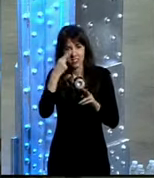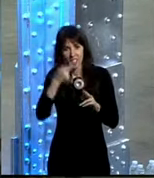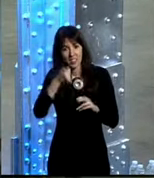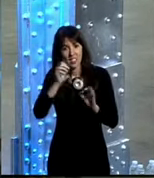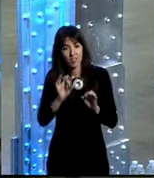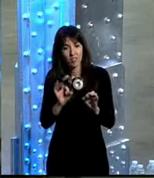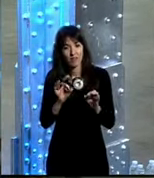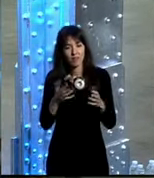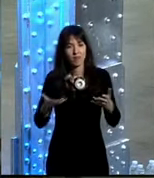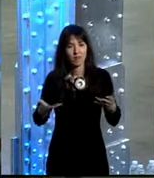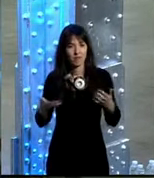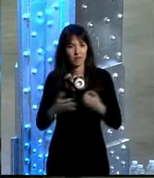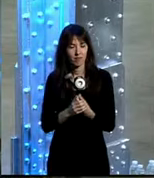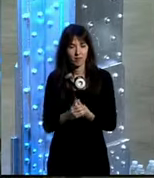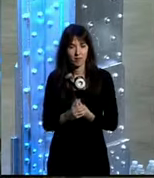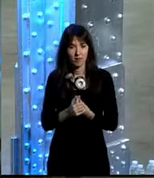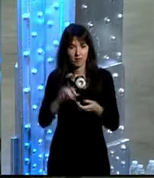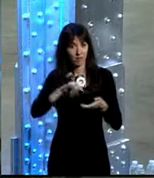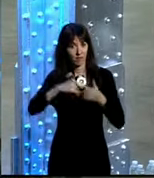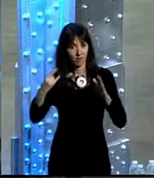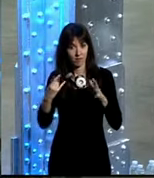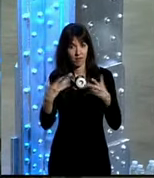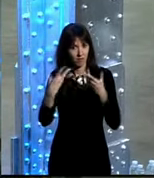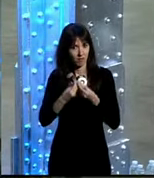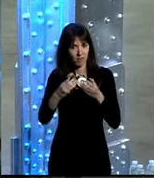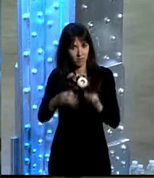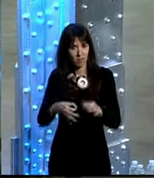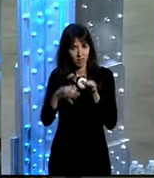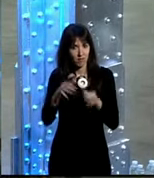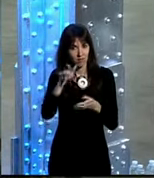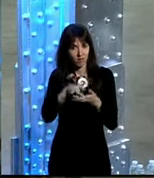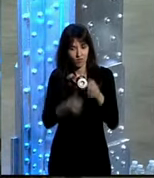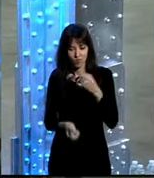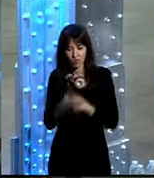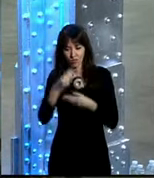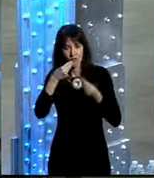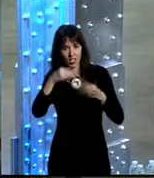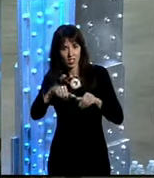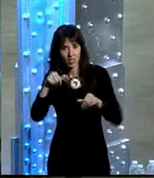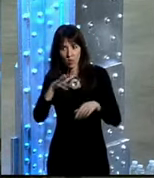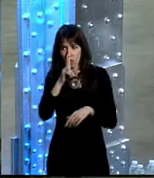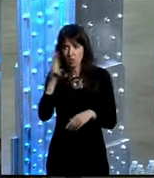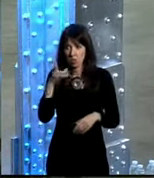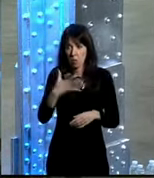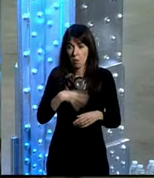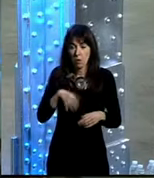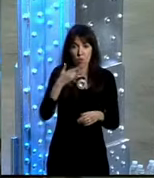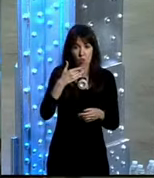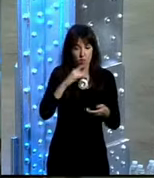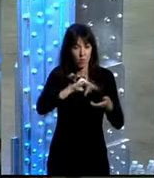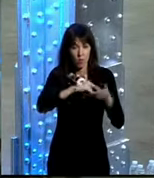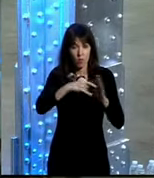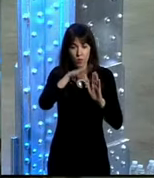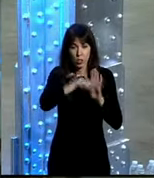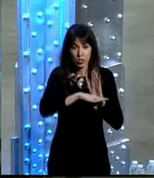I'm also very interested on how that technology that is always with us is the source of stories. Maybe